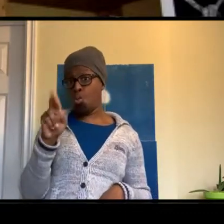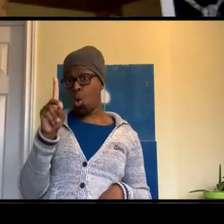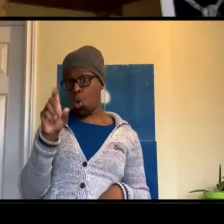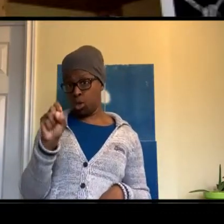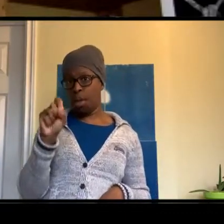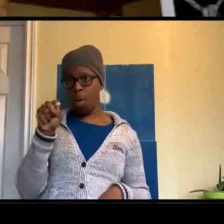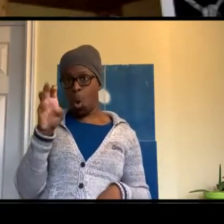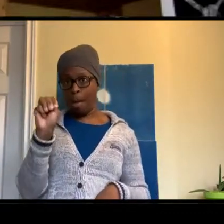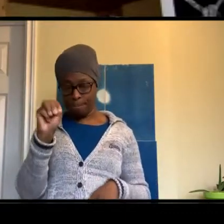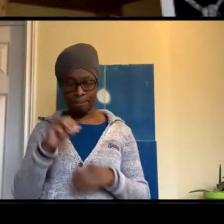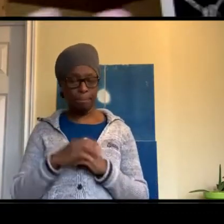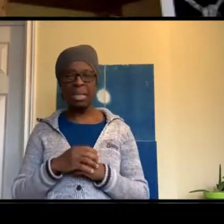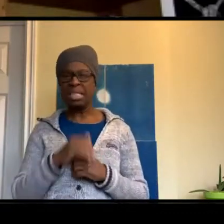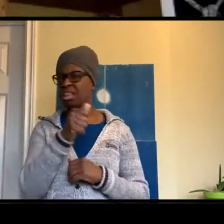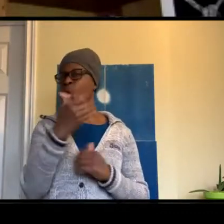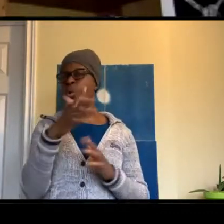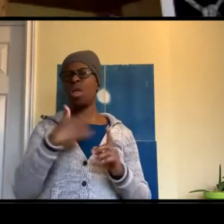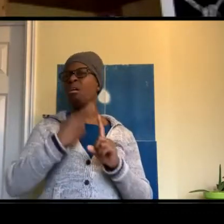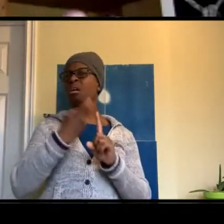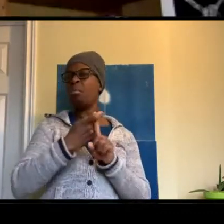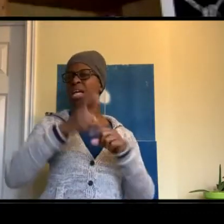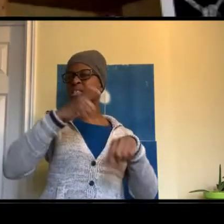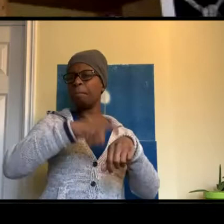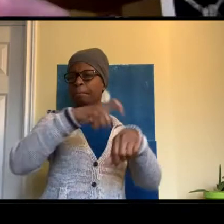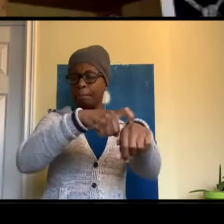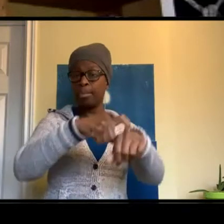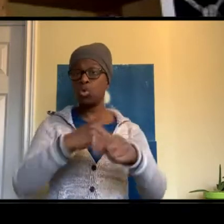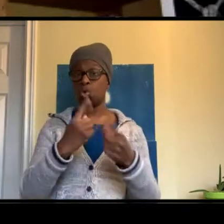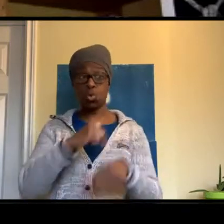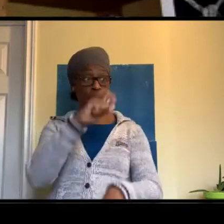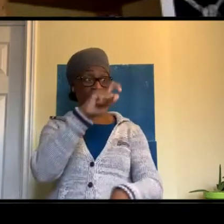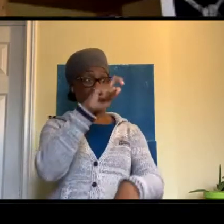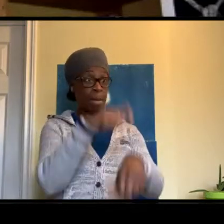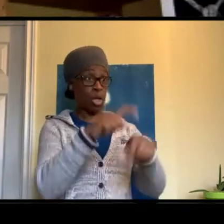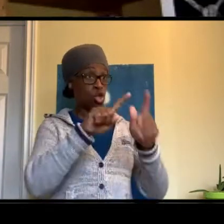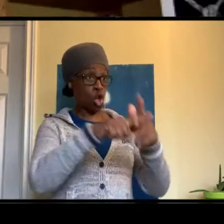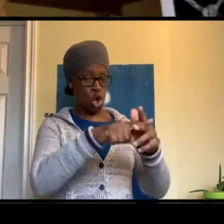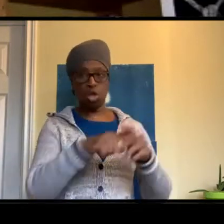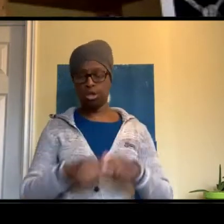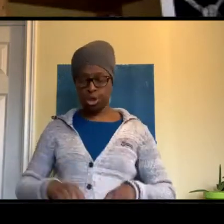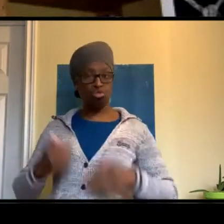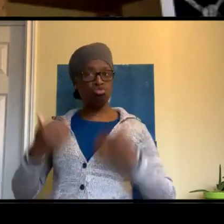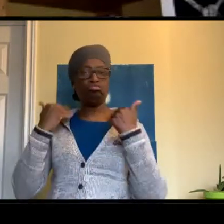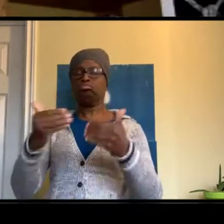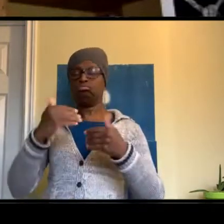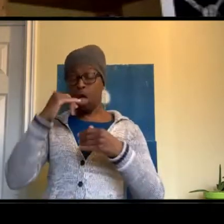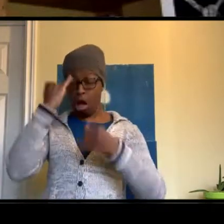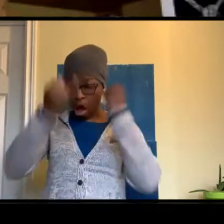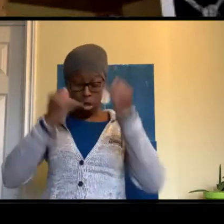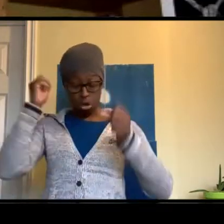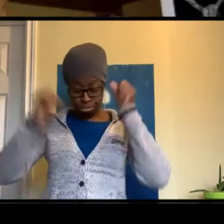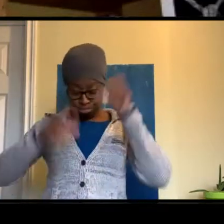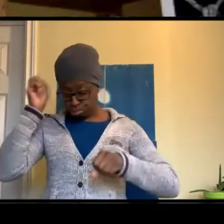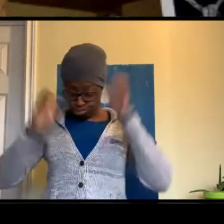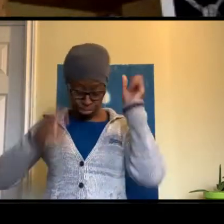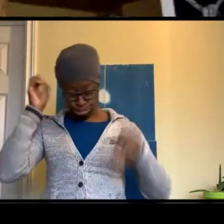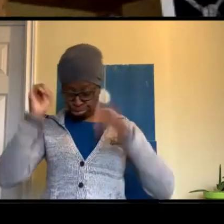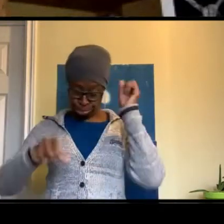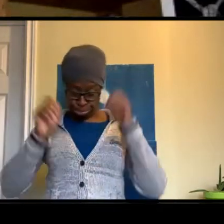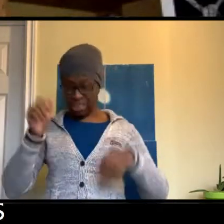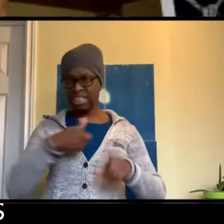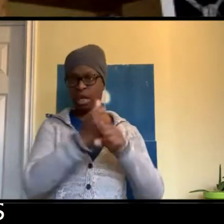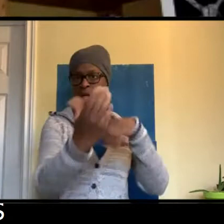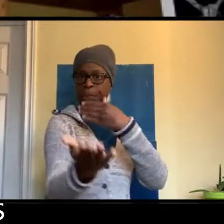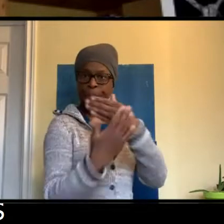And it kind of gives you these little emojis and badges and awards when you hit your target, and it encourages you to do this every day. So that's a great